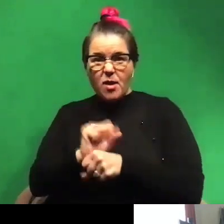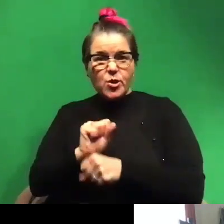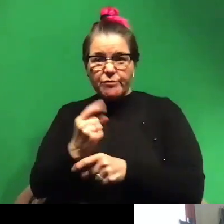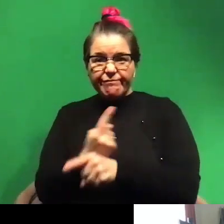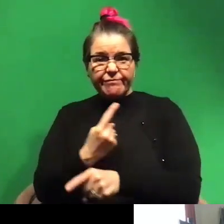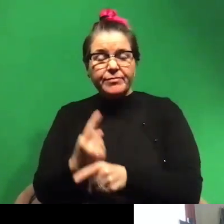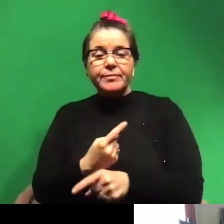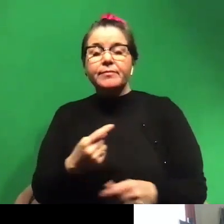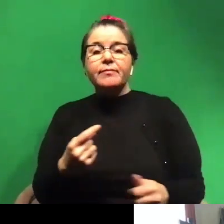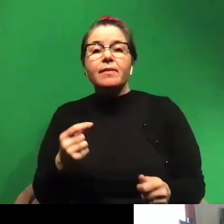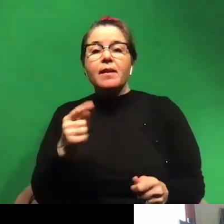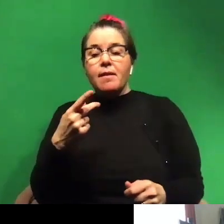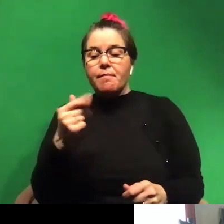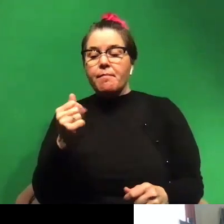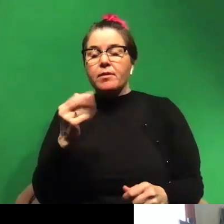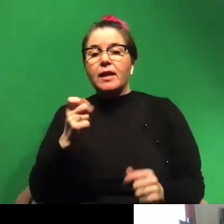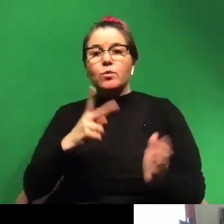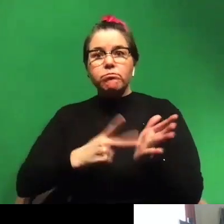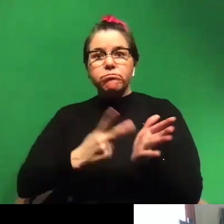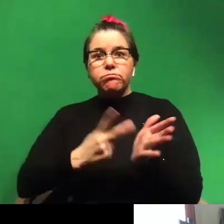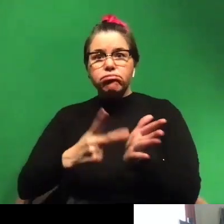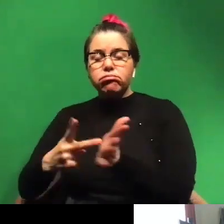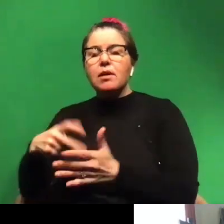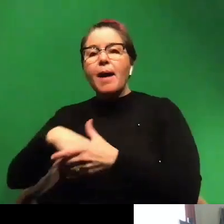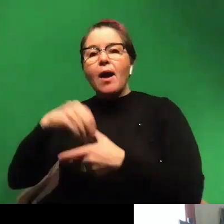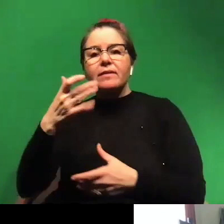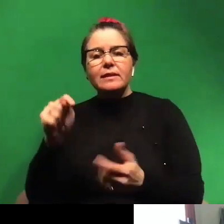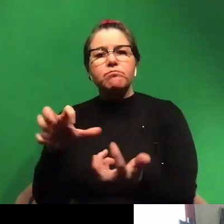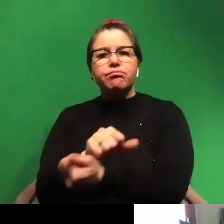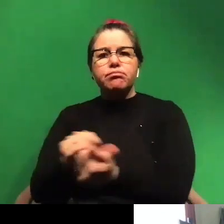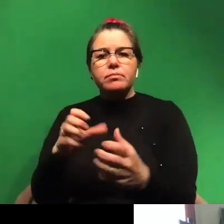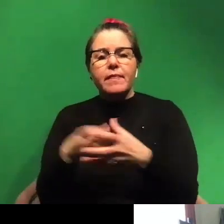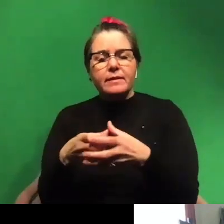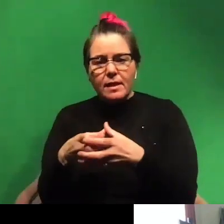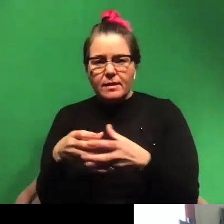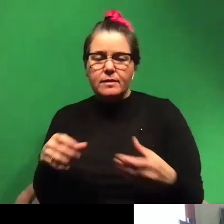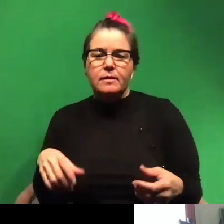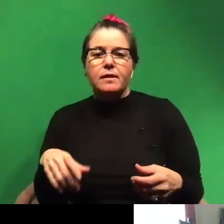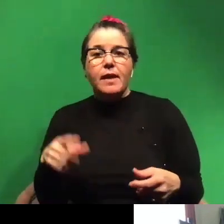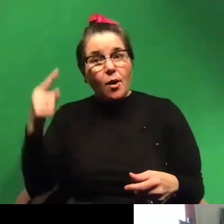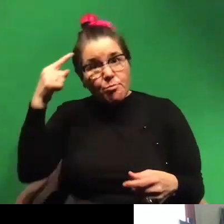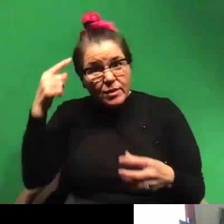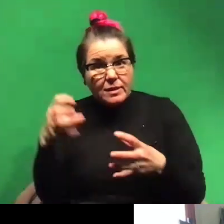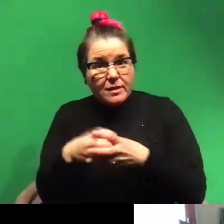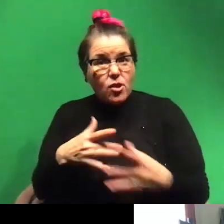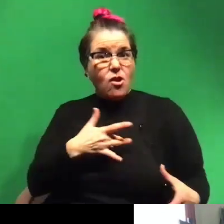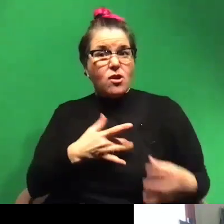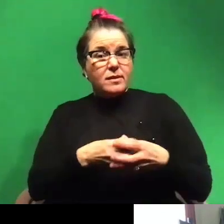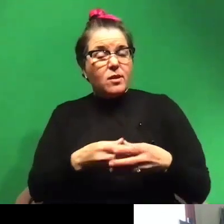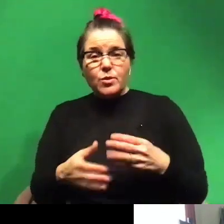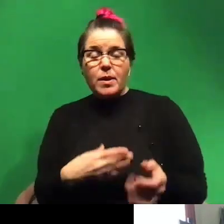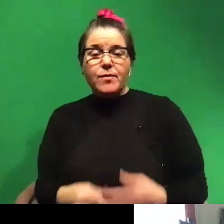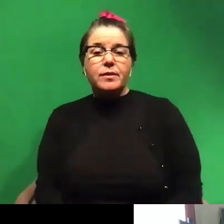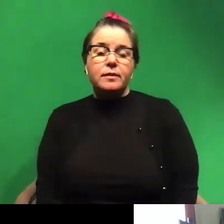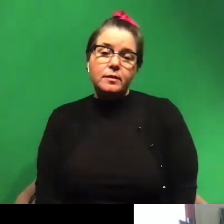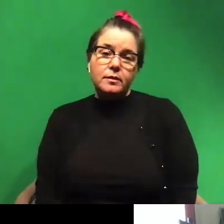the parasites replicate and come out of the cyst and destroy the cells it's in, like our brain cells or our heart cells or whatever. So